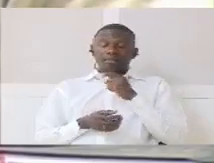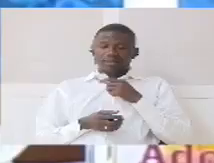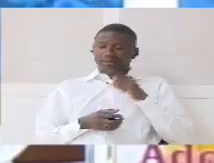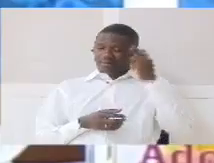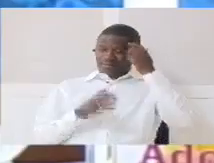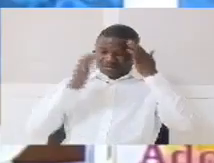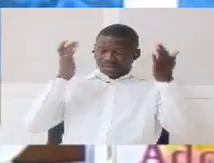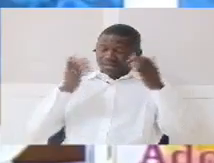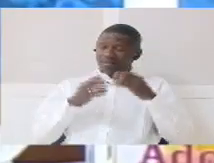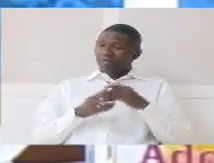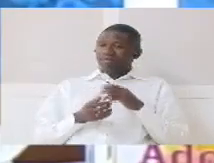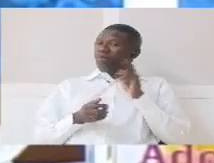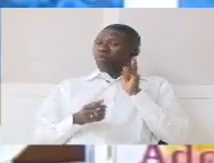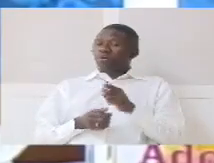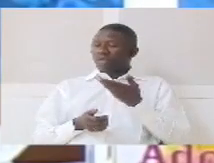That's